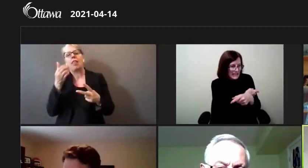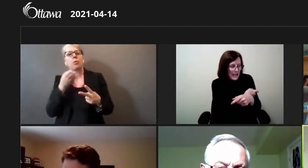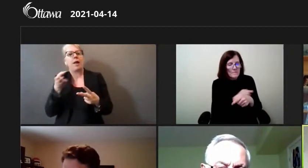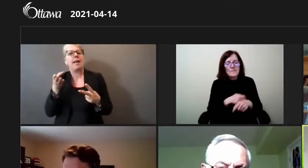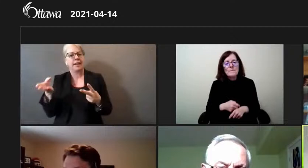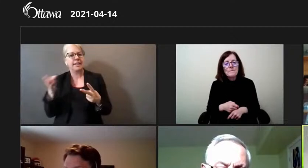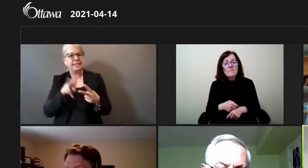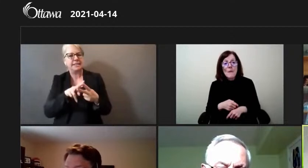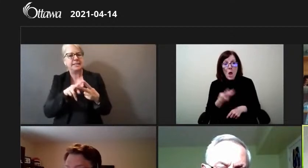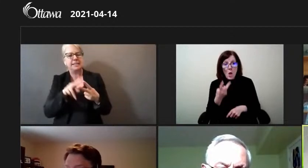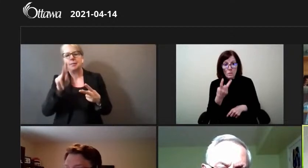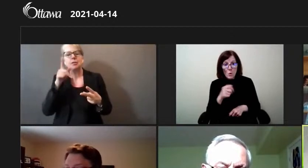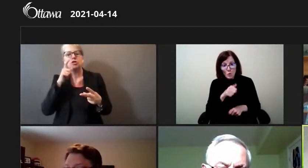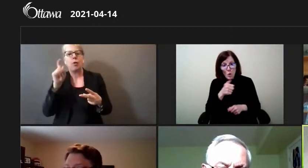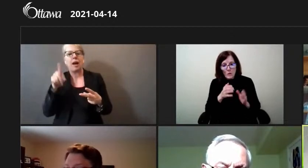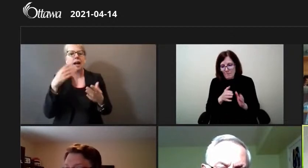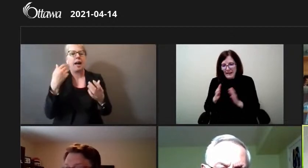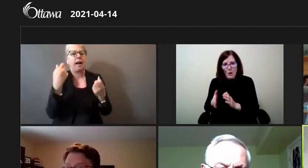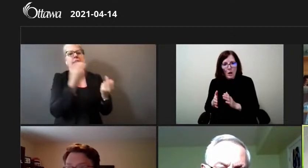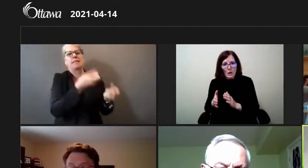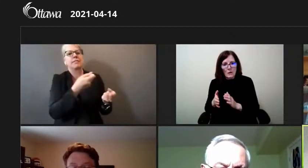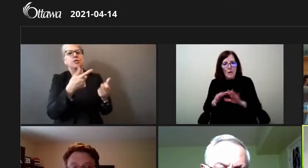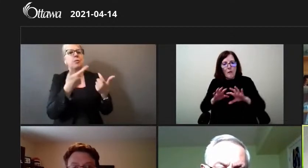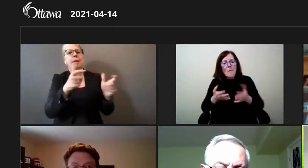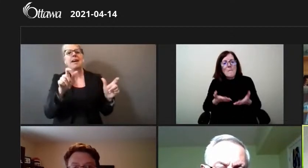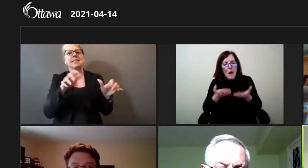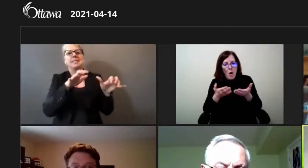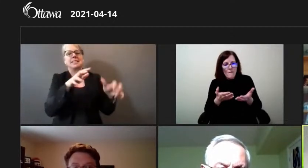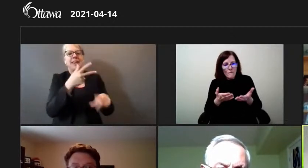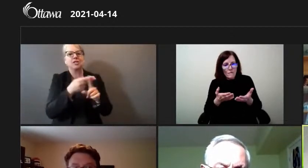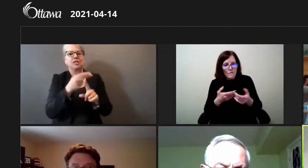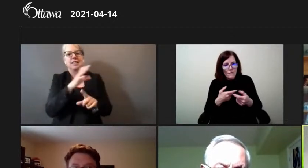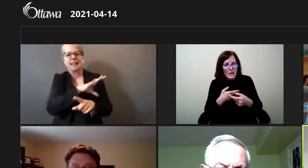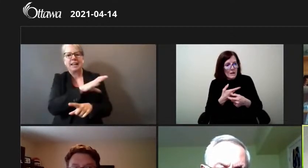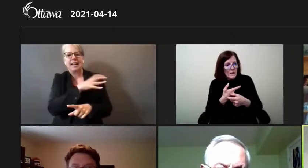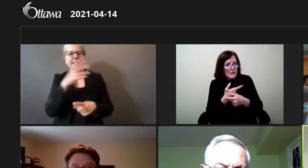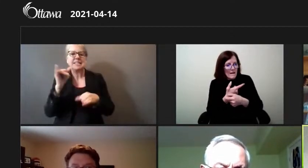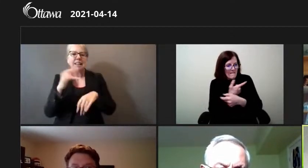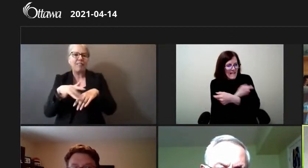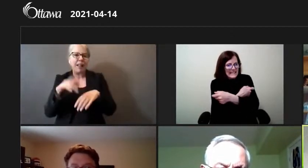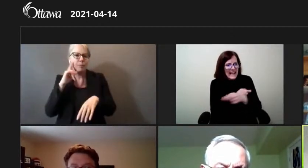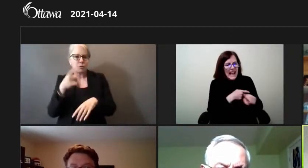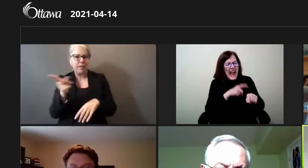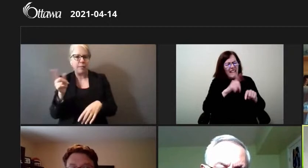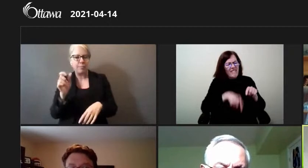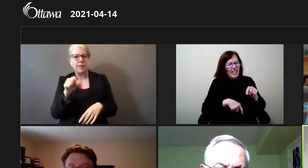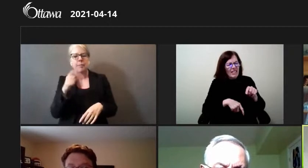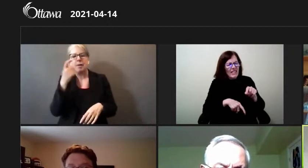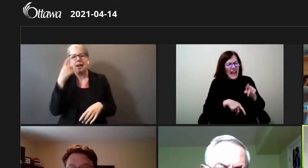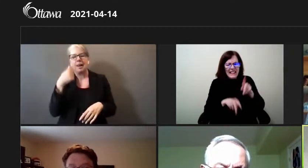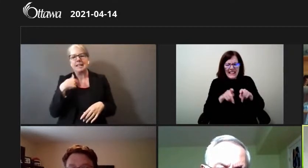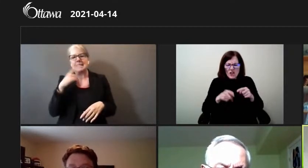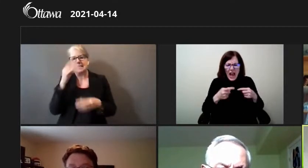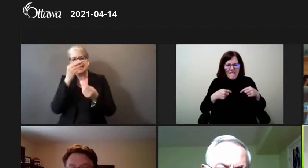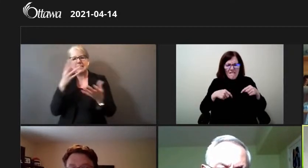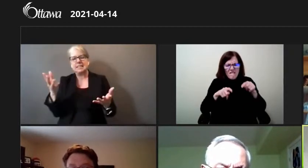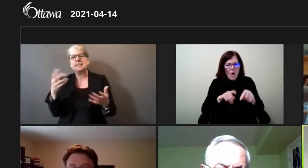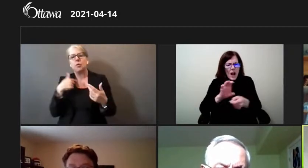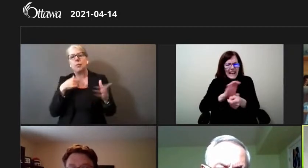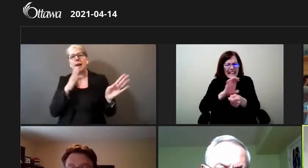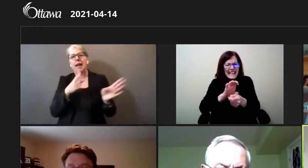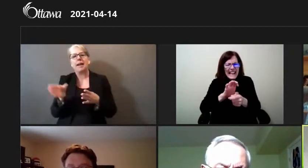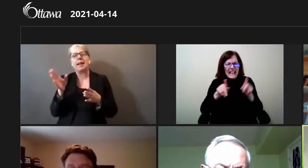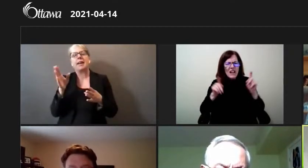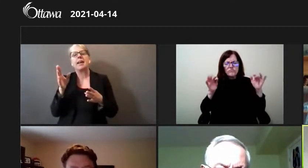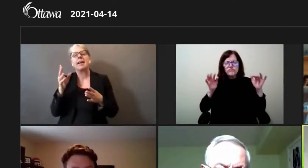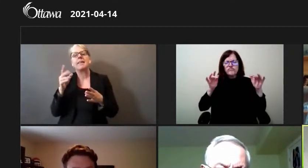that don't have to go to a mass vaccination clinic, although that's still available for them. As I indicated earlier to Councillor DeRouze, we are planning at looking